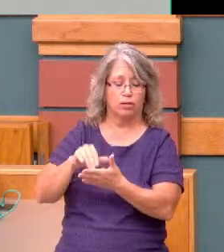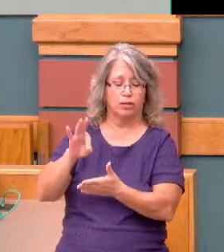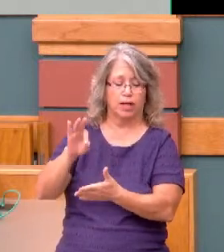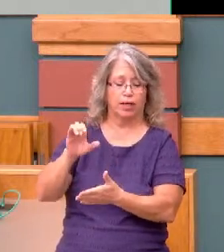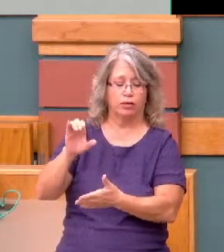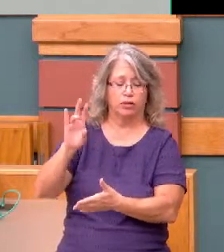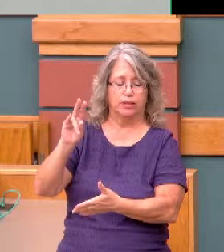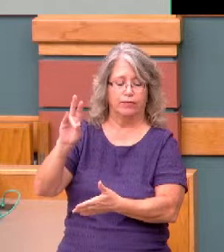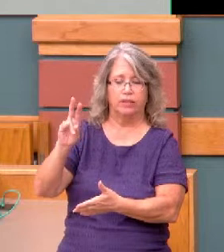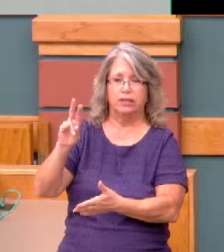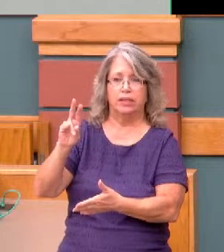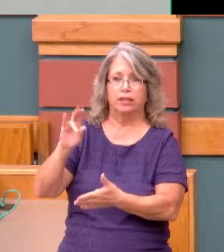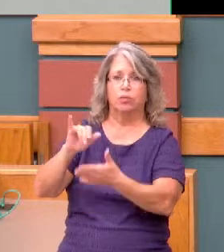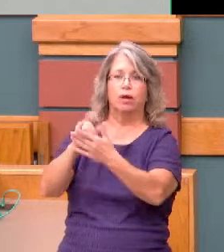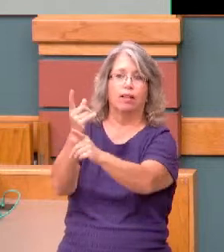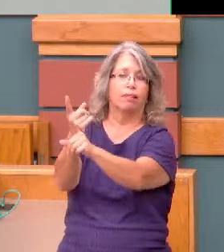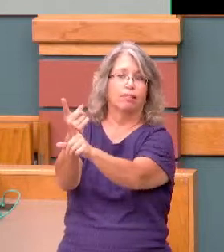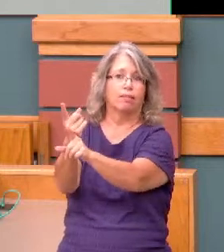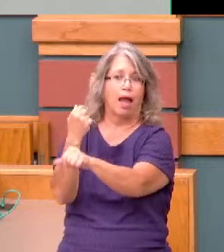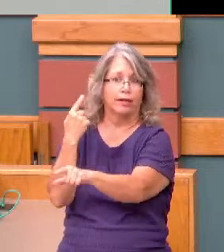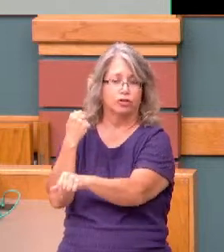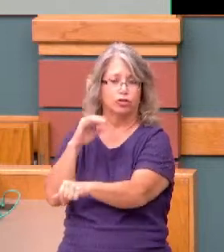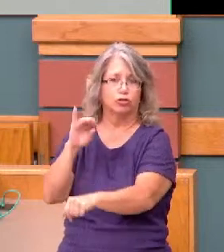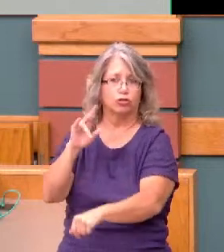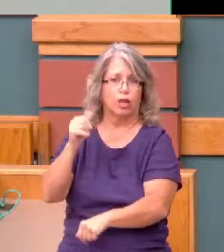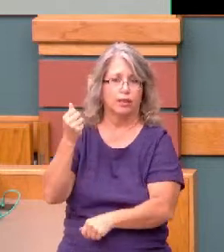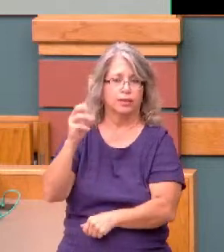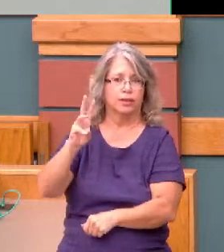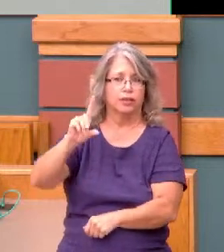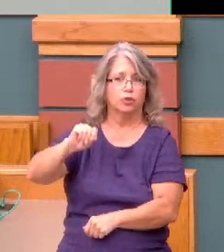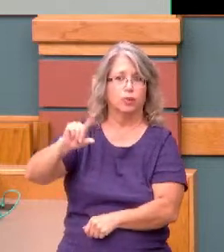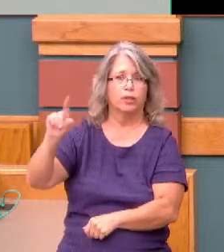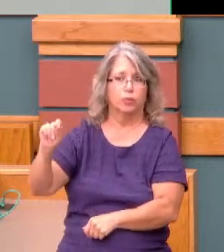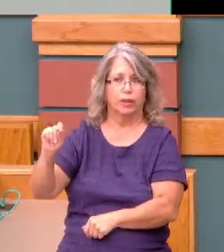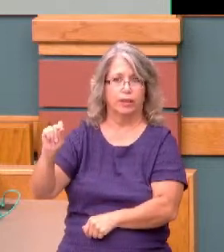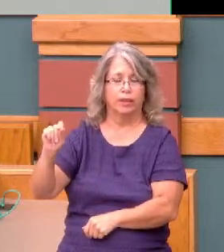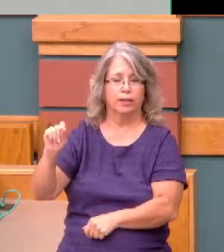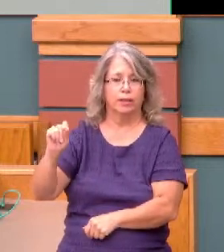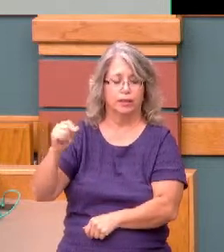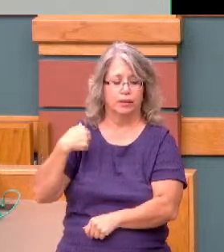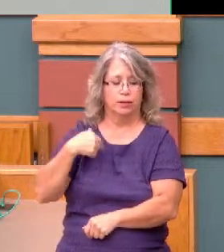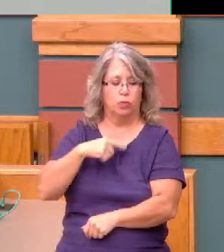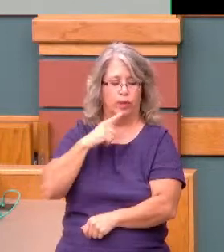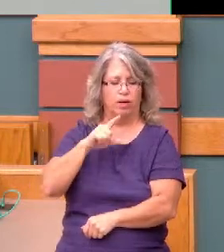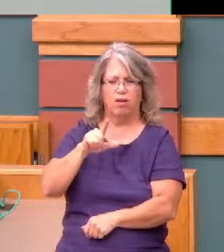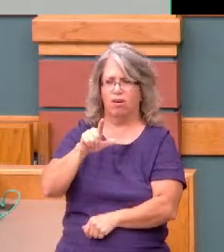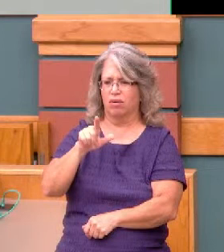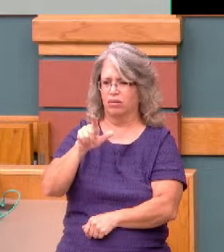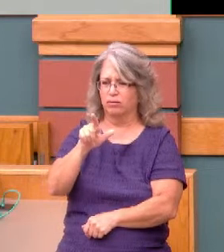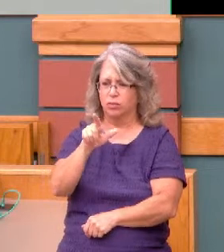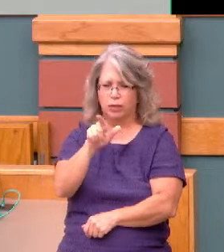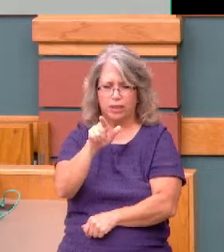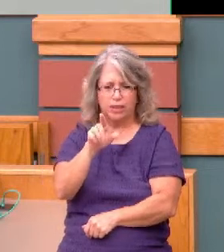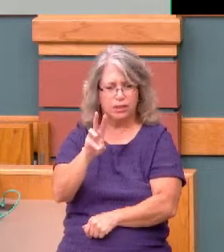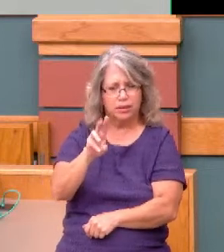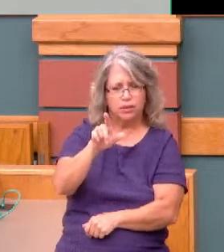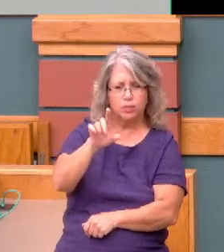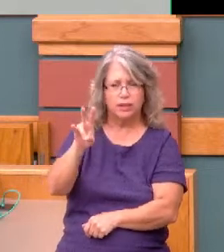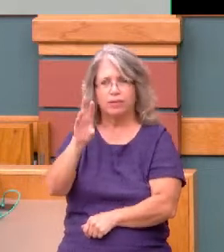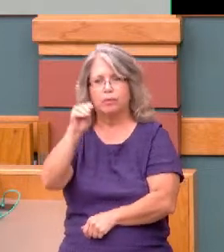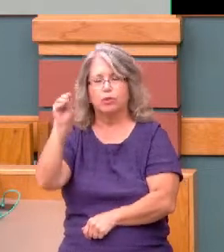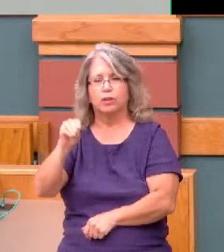2,917 on July 16th, 2020. So we're at about 27% higher than that previous